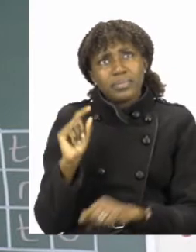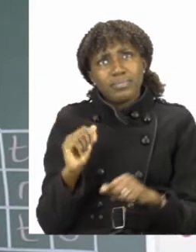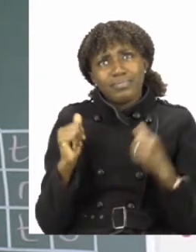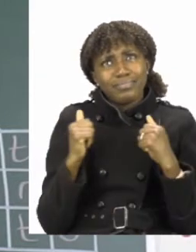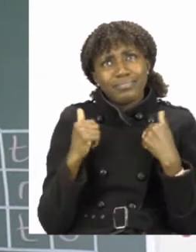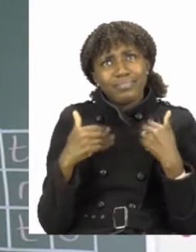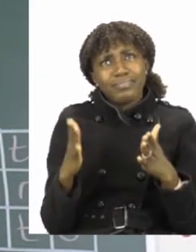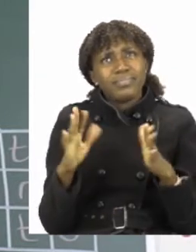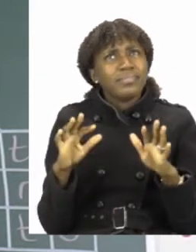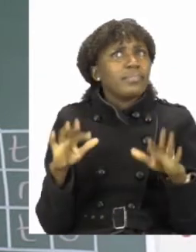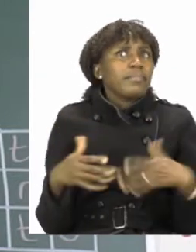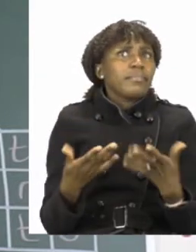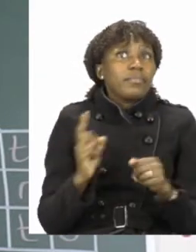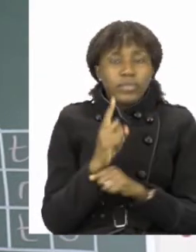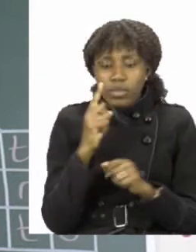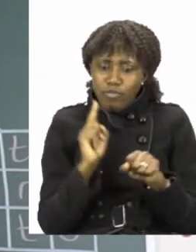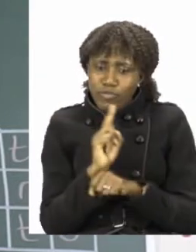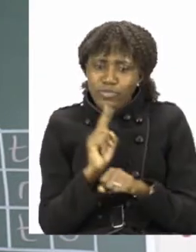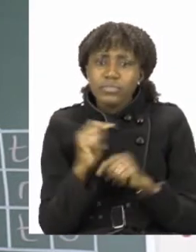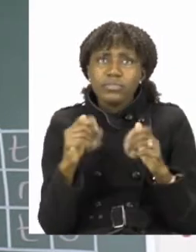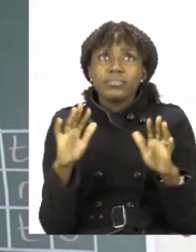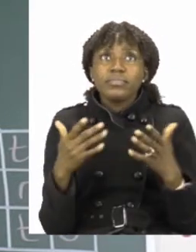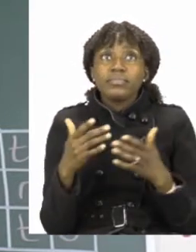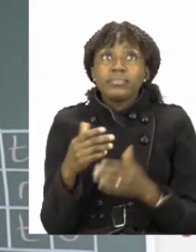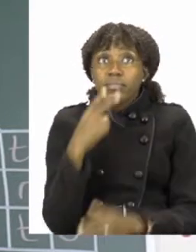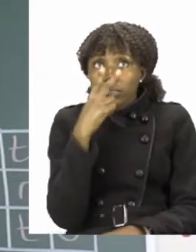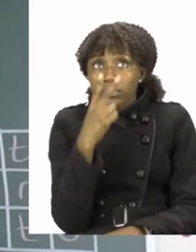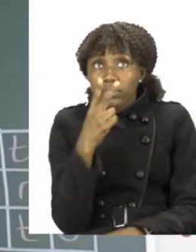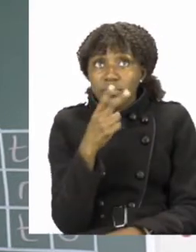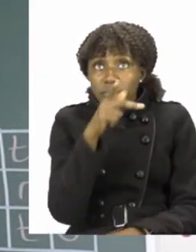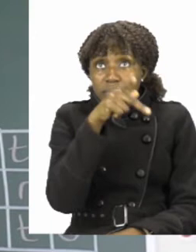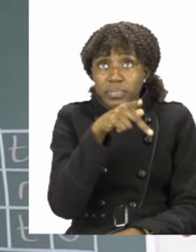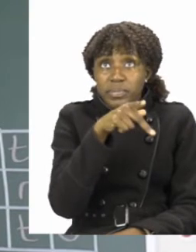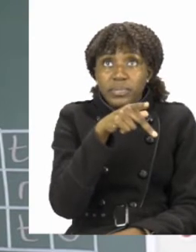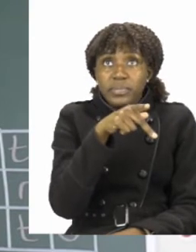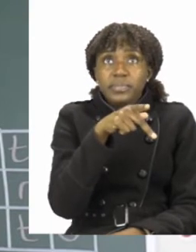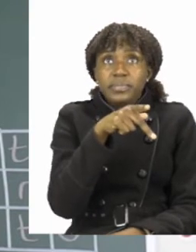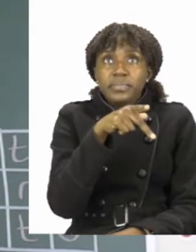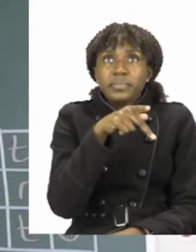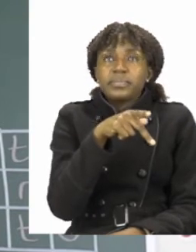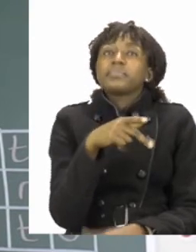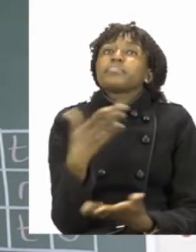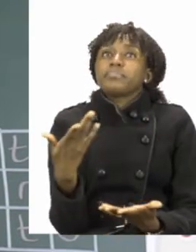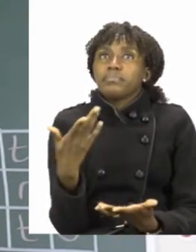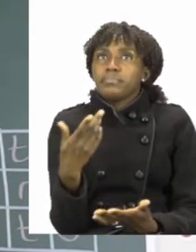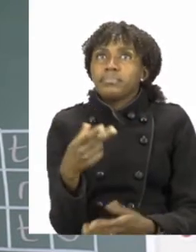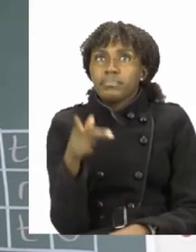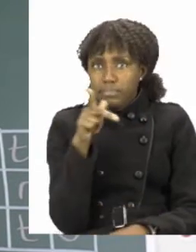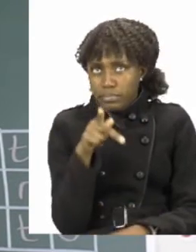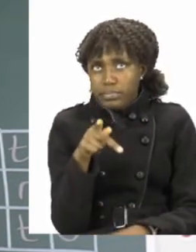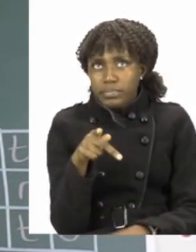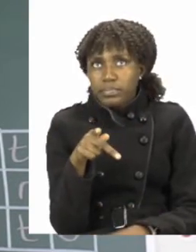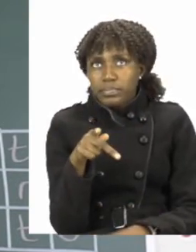for the first letter of each word. In this case, our first letter is P. So,